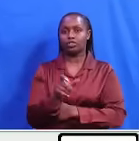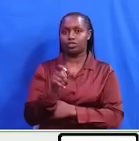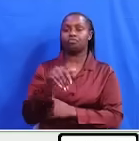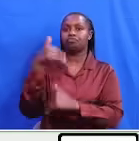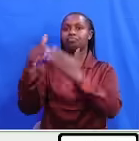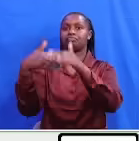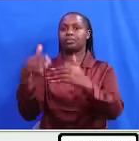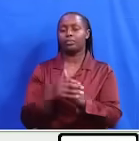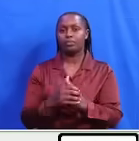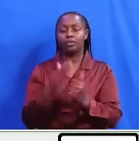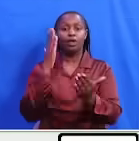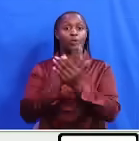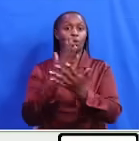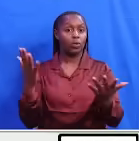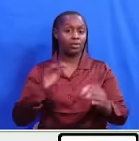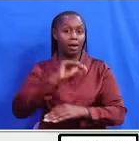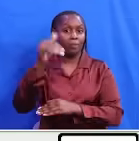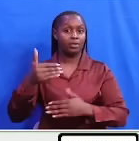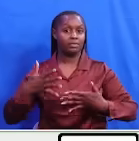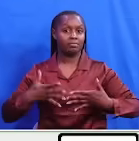days. The truth is, Mount Kenya people are not happy.